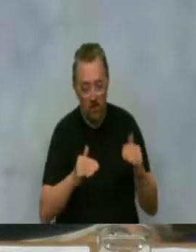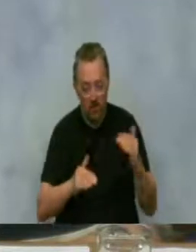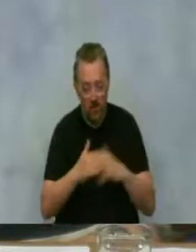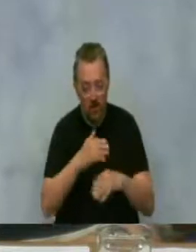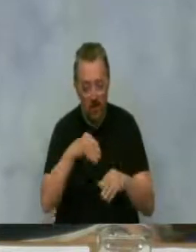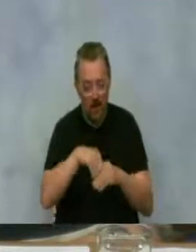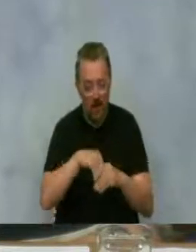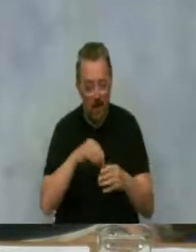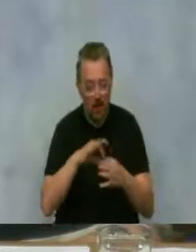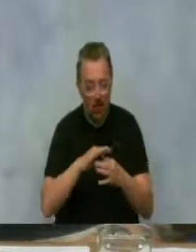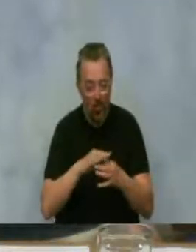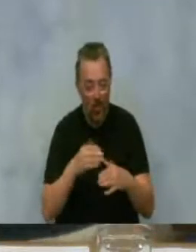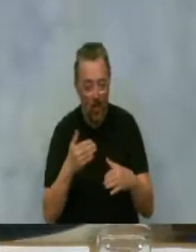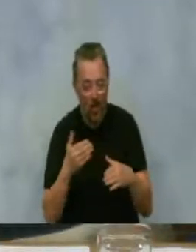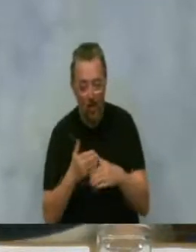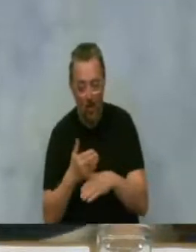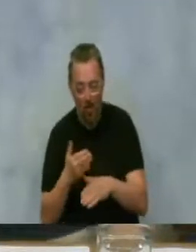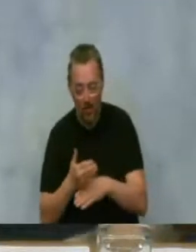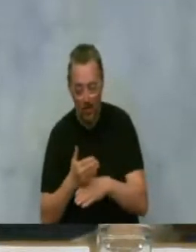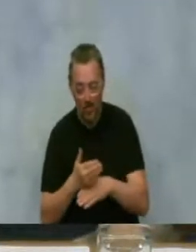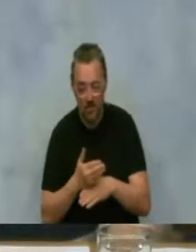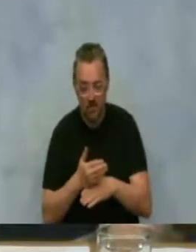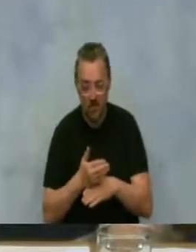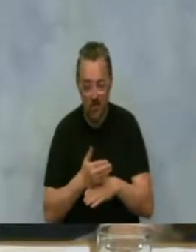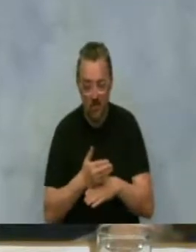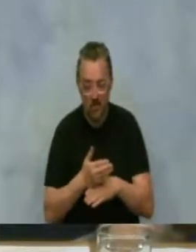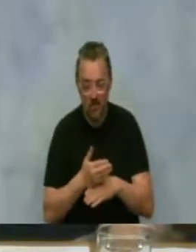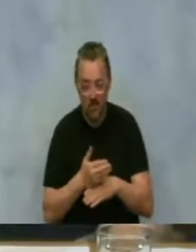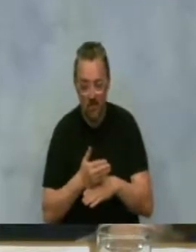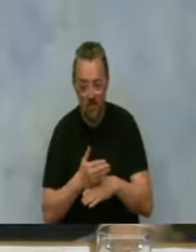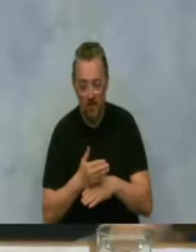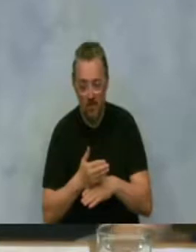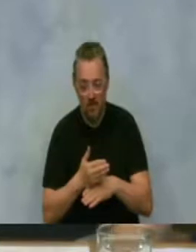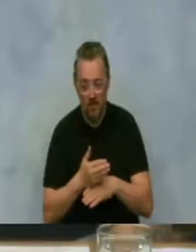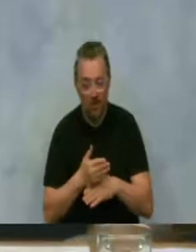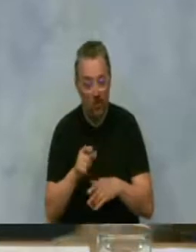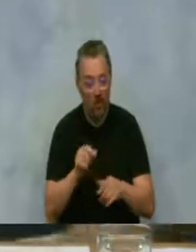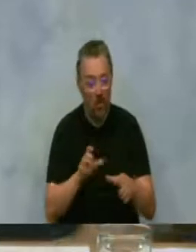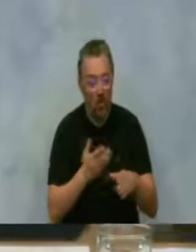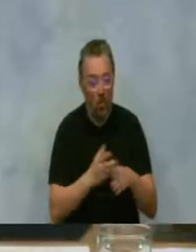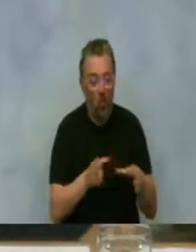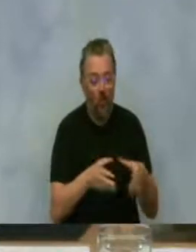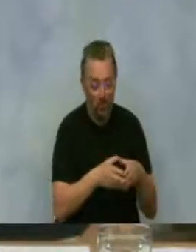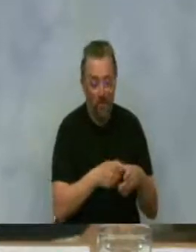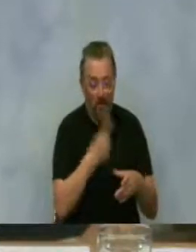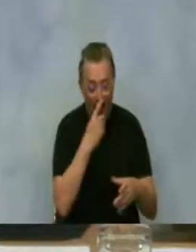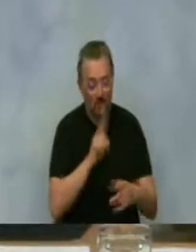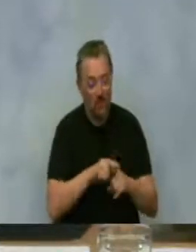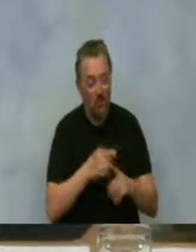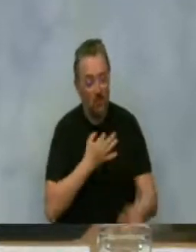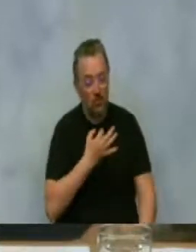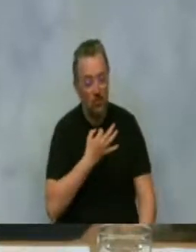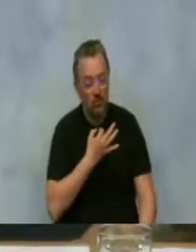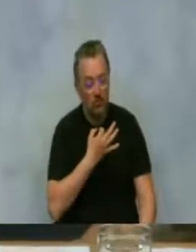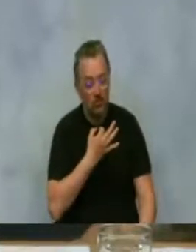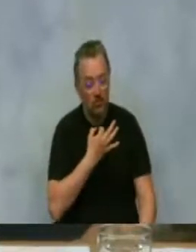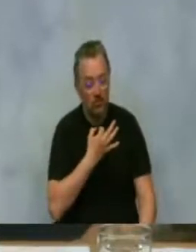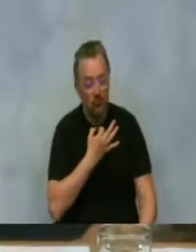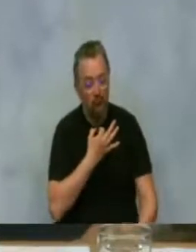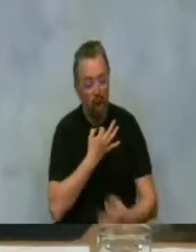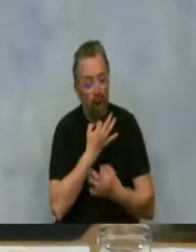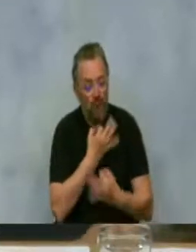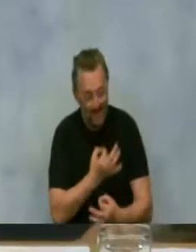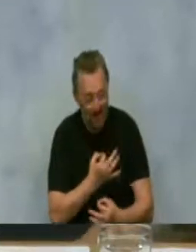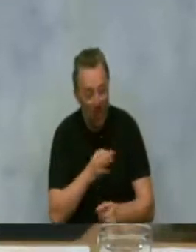employees, the demographic, workforce demographic, to be representative of all South Lanarkshire